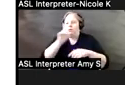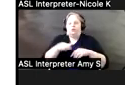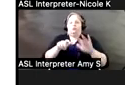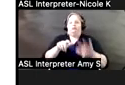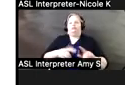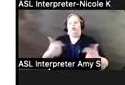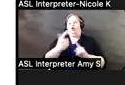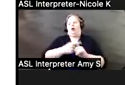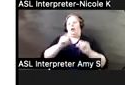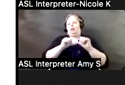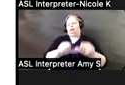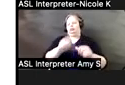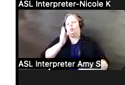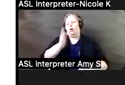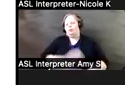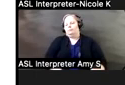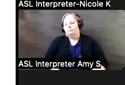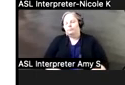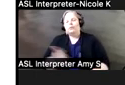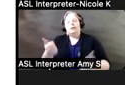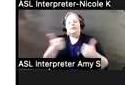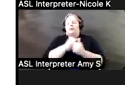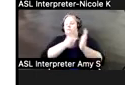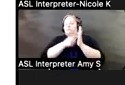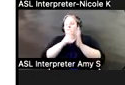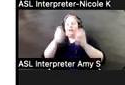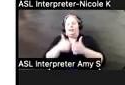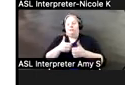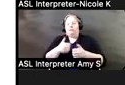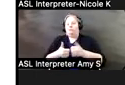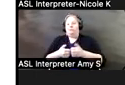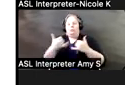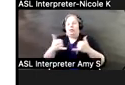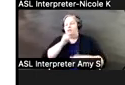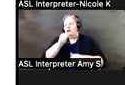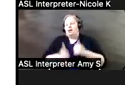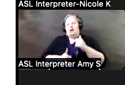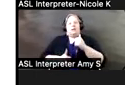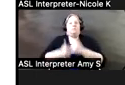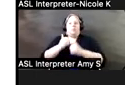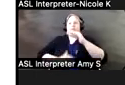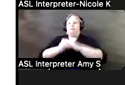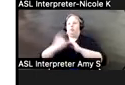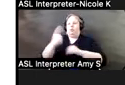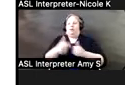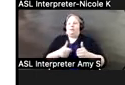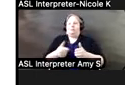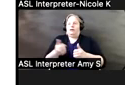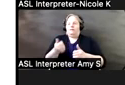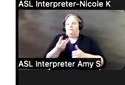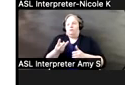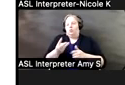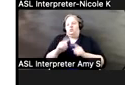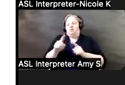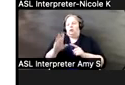for themselves. And this game doesn't require a lot of controls to play. At most, it requires one joystick and a couple switch buttons for them to